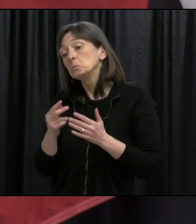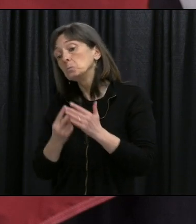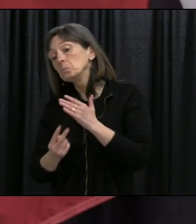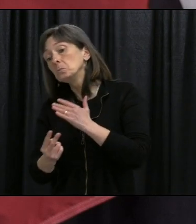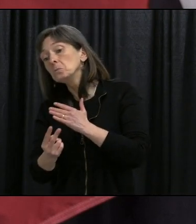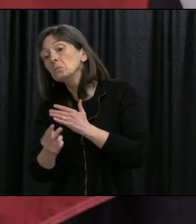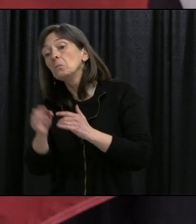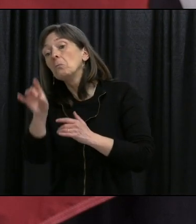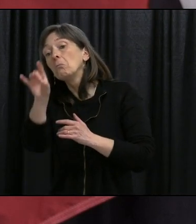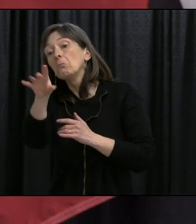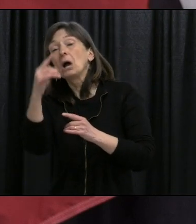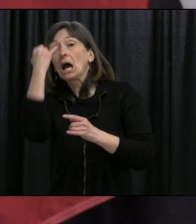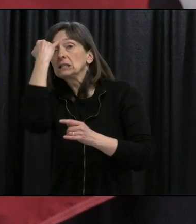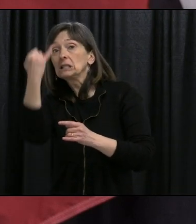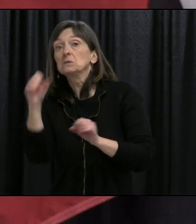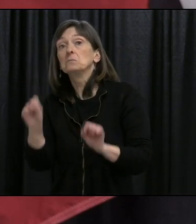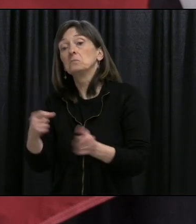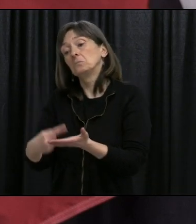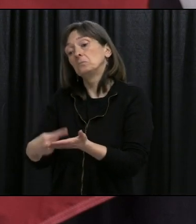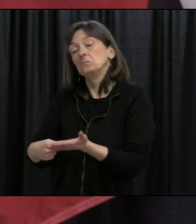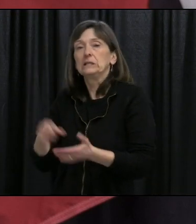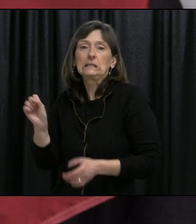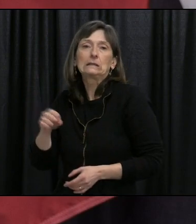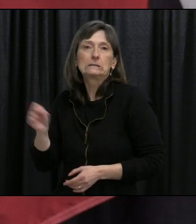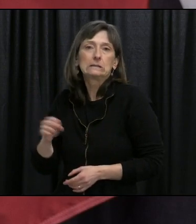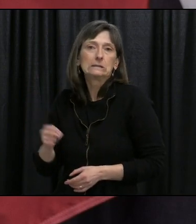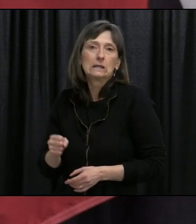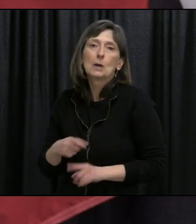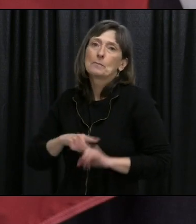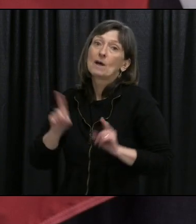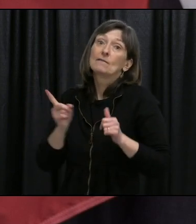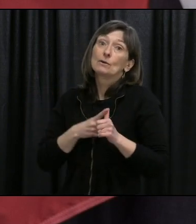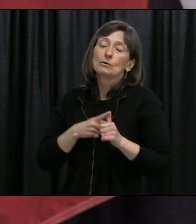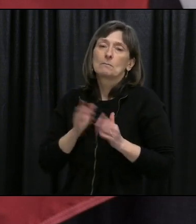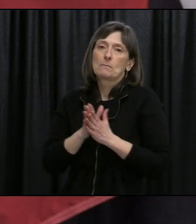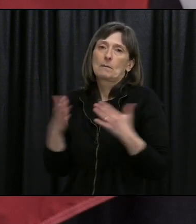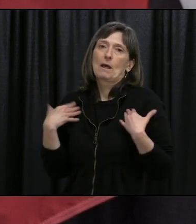this is based on the advice from our public health officials.